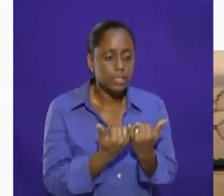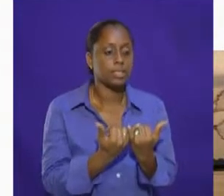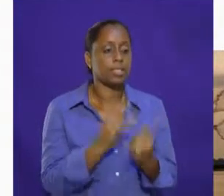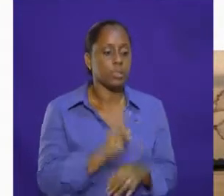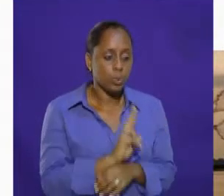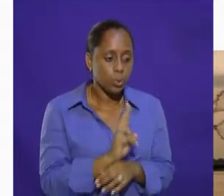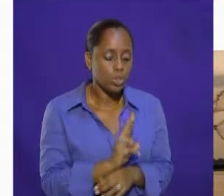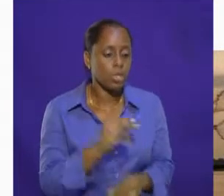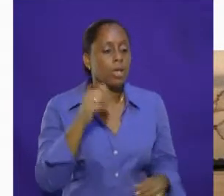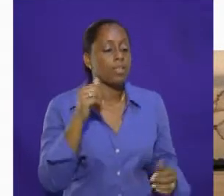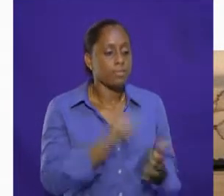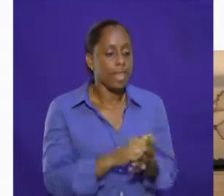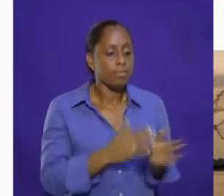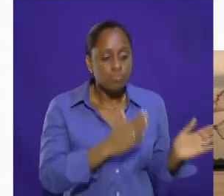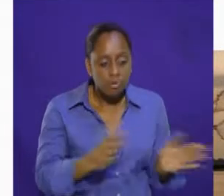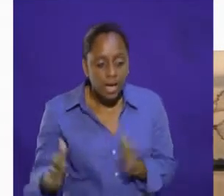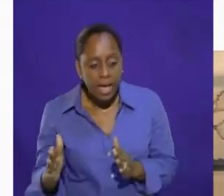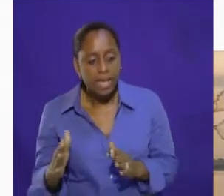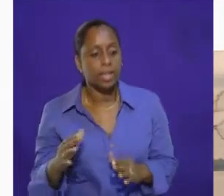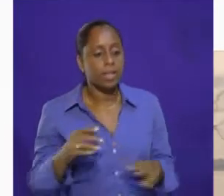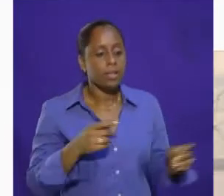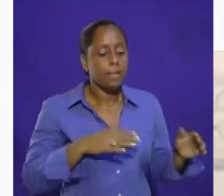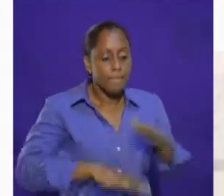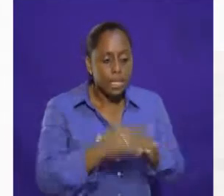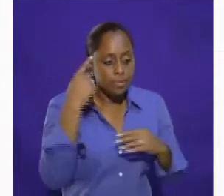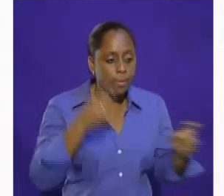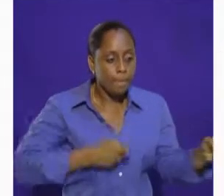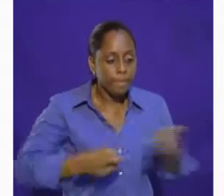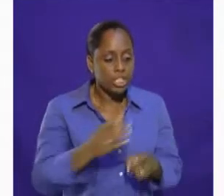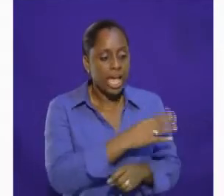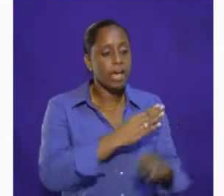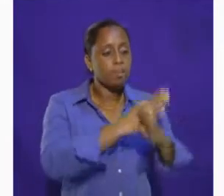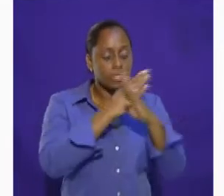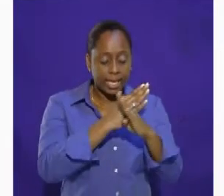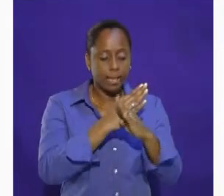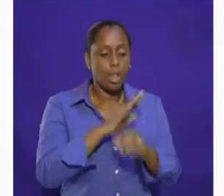management and protection of local biodiversity.